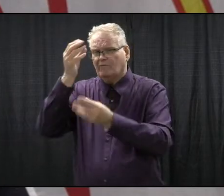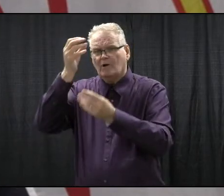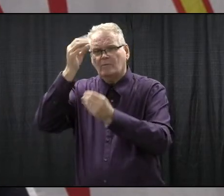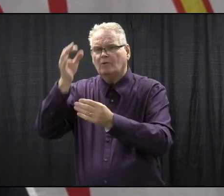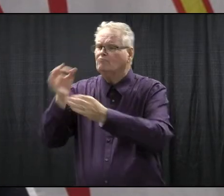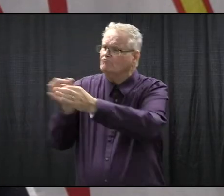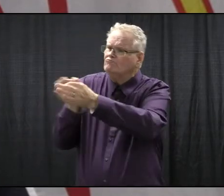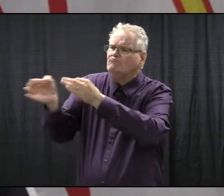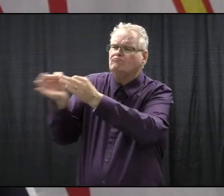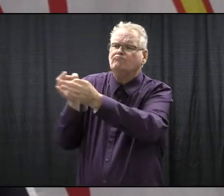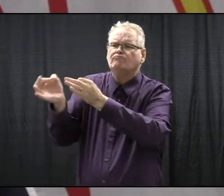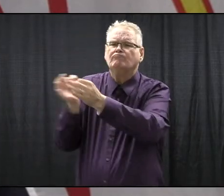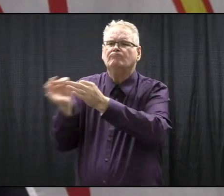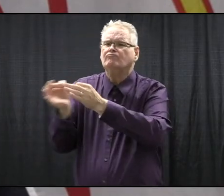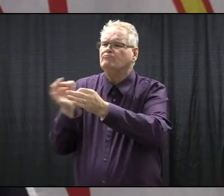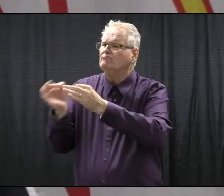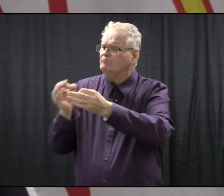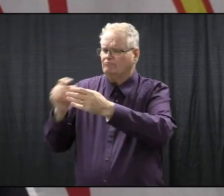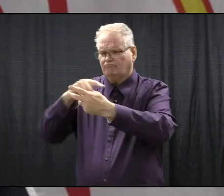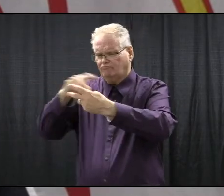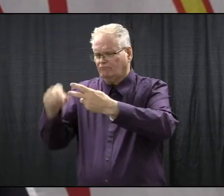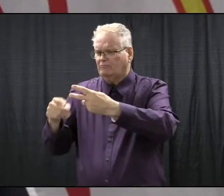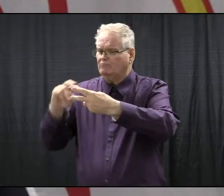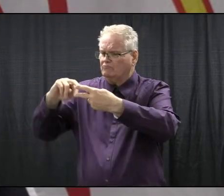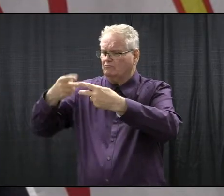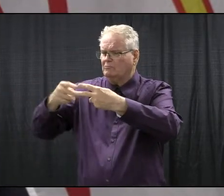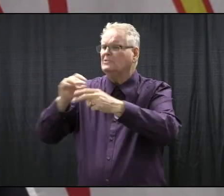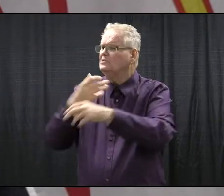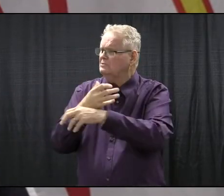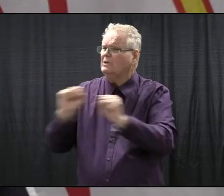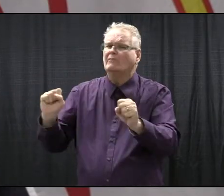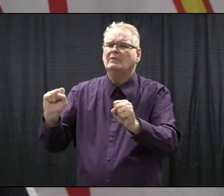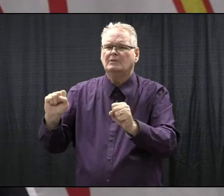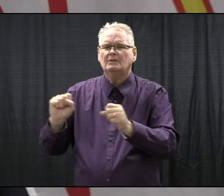it's safe and it's effective. In